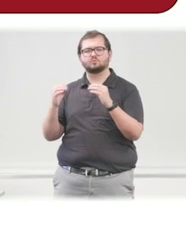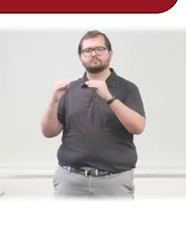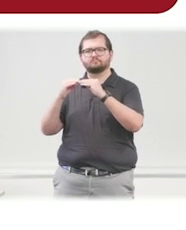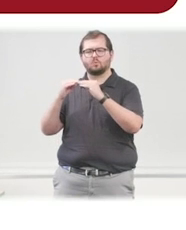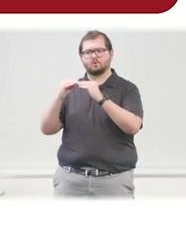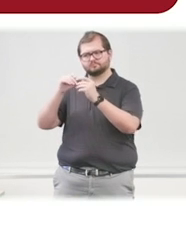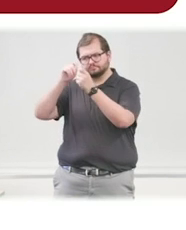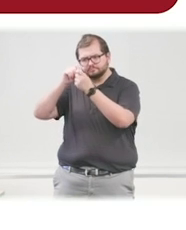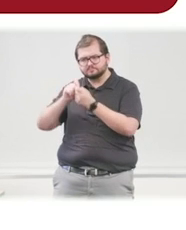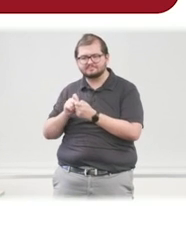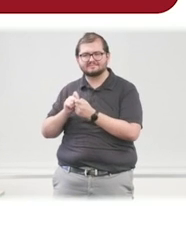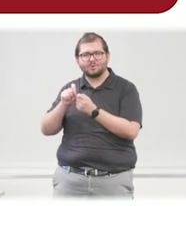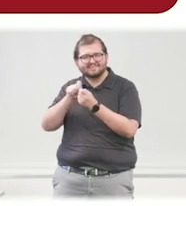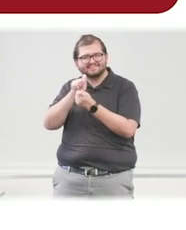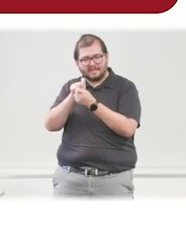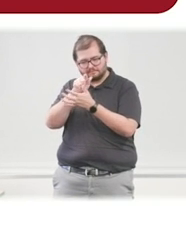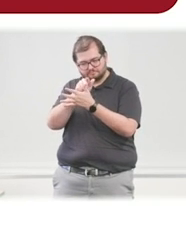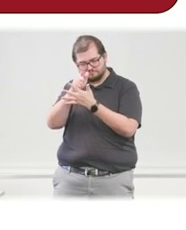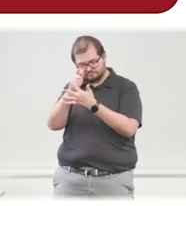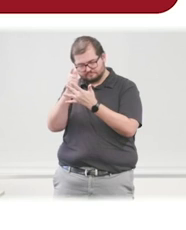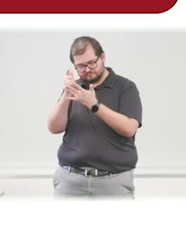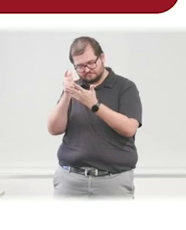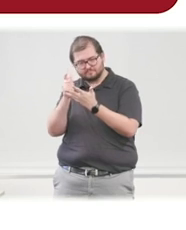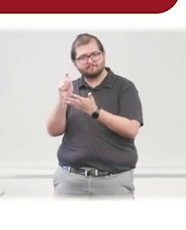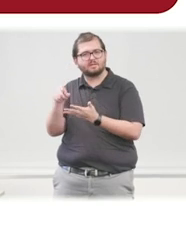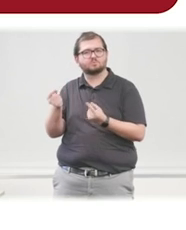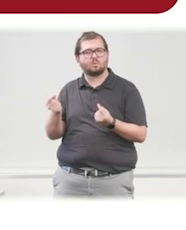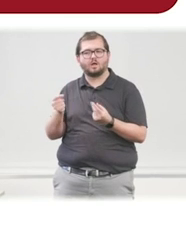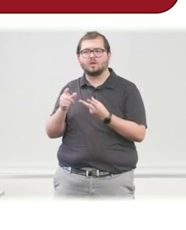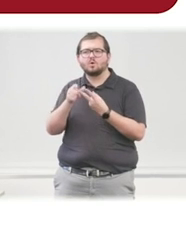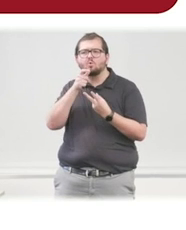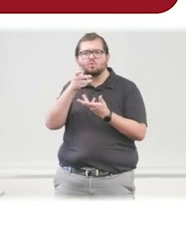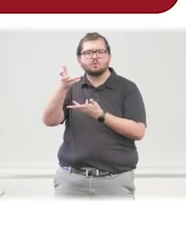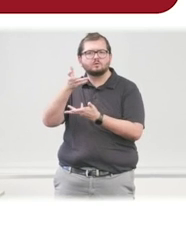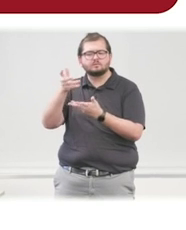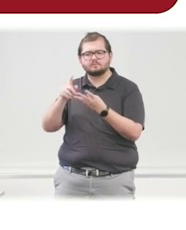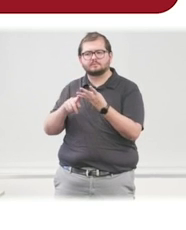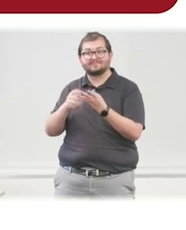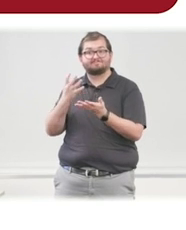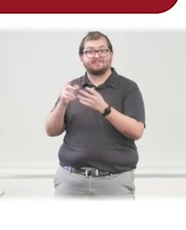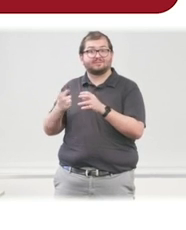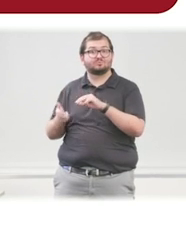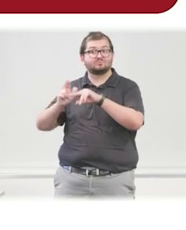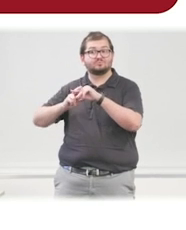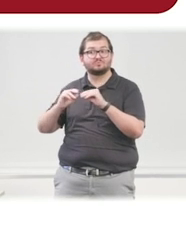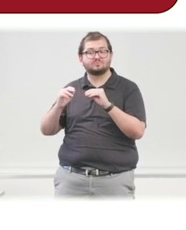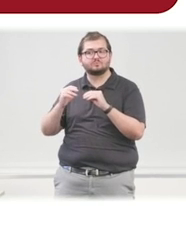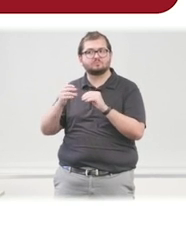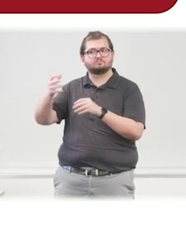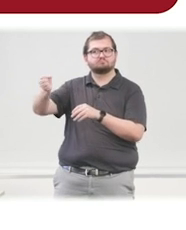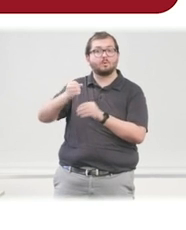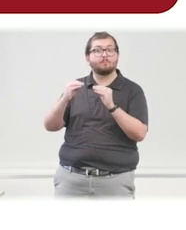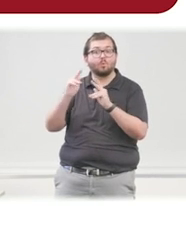what are the exact steps we need to do? What are the partners we need to engage, and who might be missing from the table that wasn't able to come to that